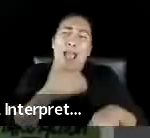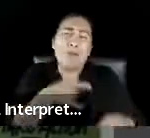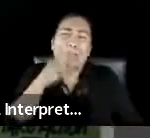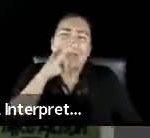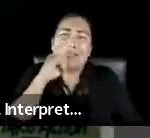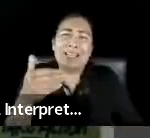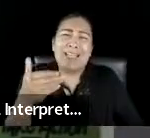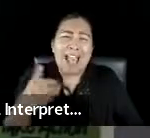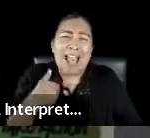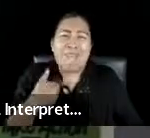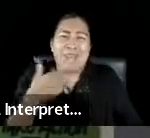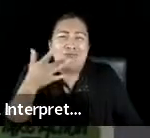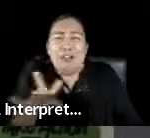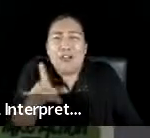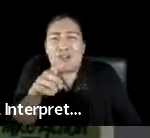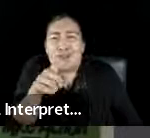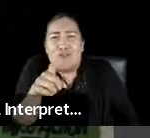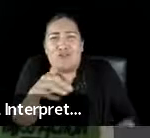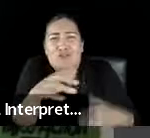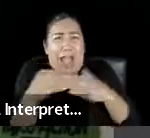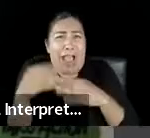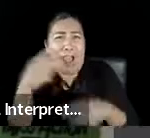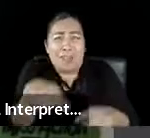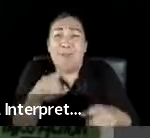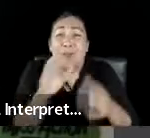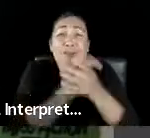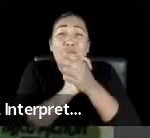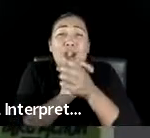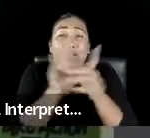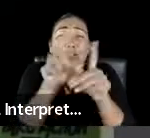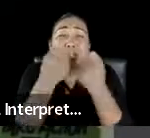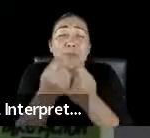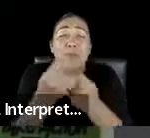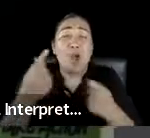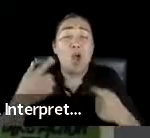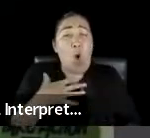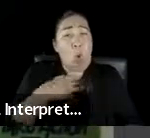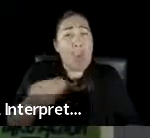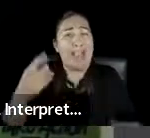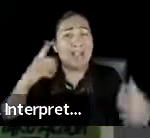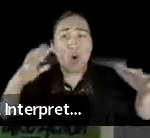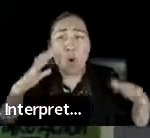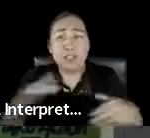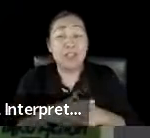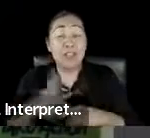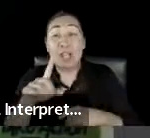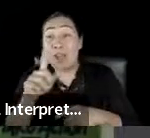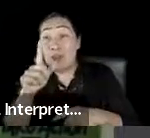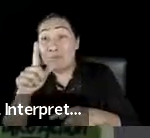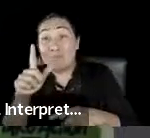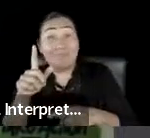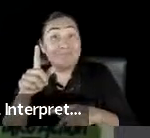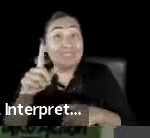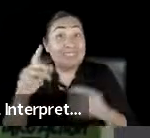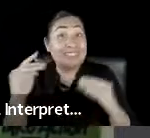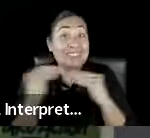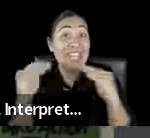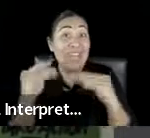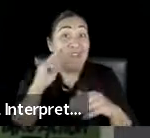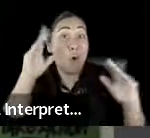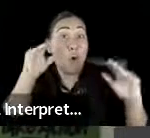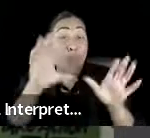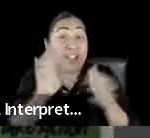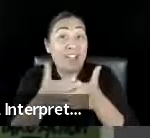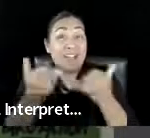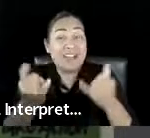path. So thank you to and congratulations to the team from White Noise. And as mentioned, though, we had a tie for first place in the Hope category, and now we're